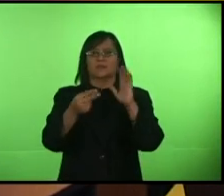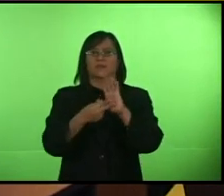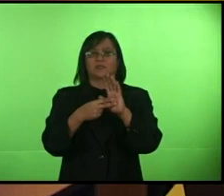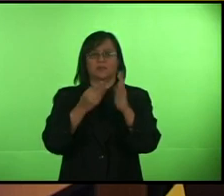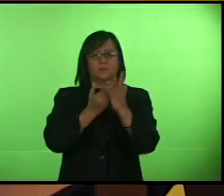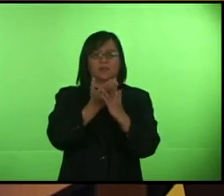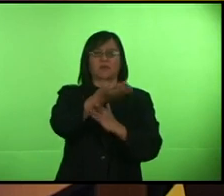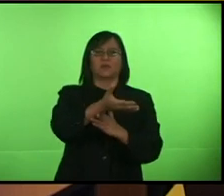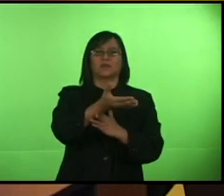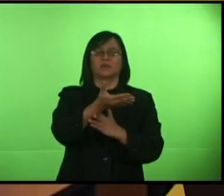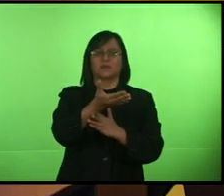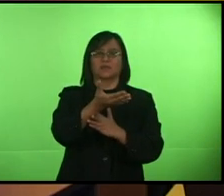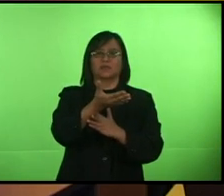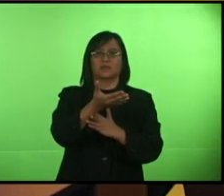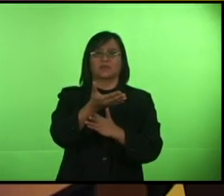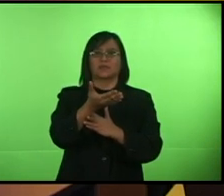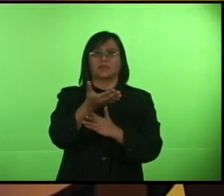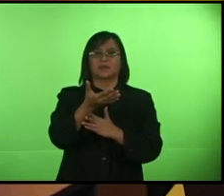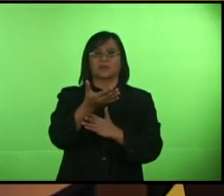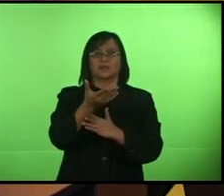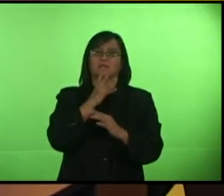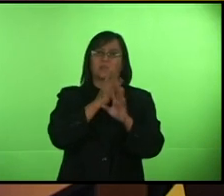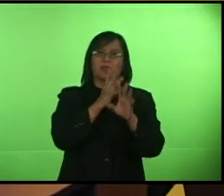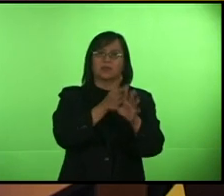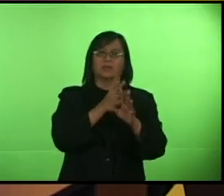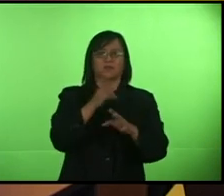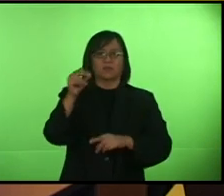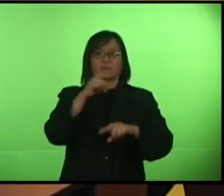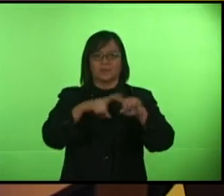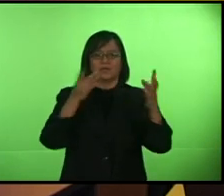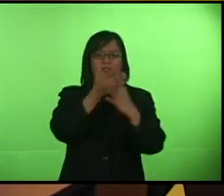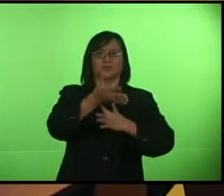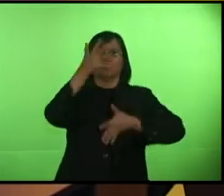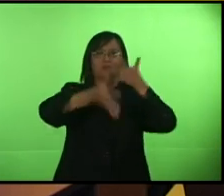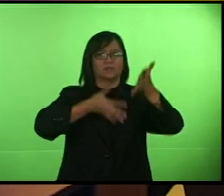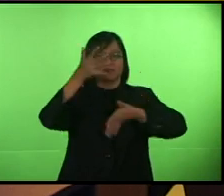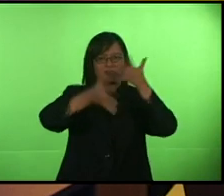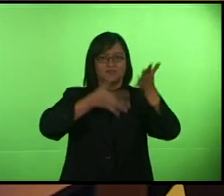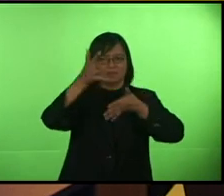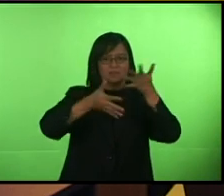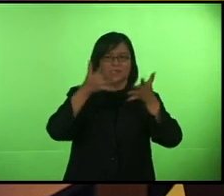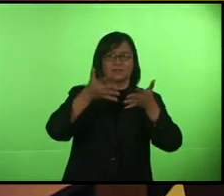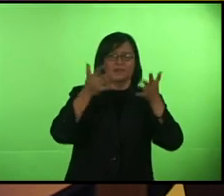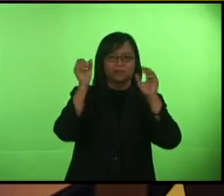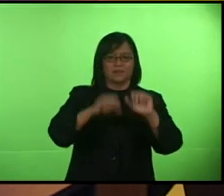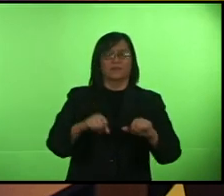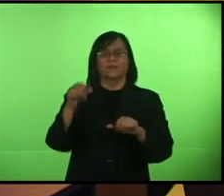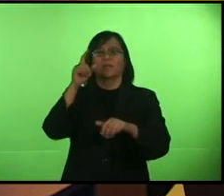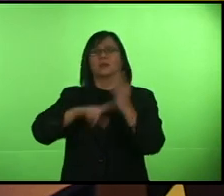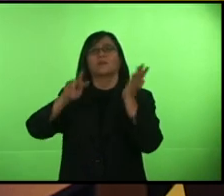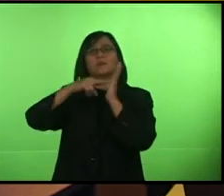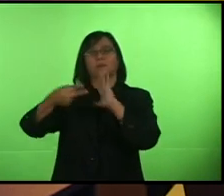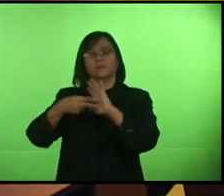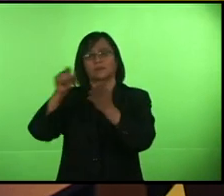not necessarily only through audio, but you can also use sign language, okay? And what's the meaning of